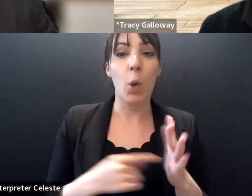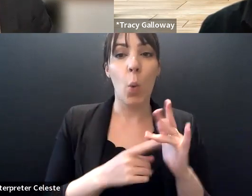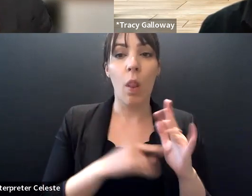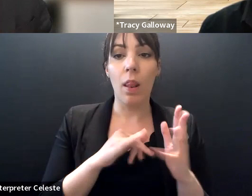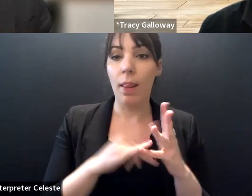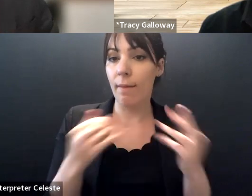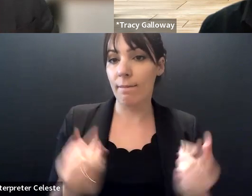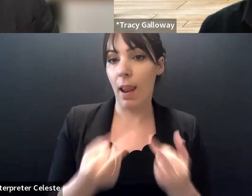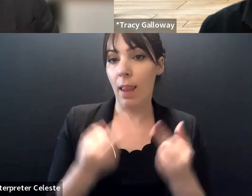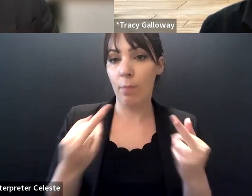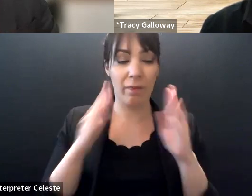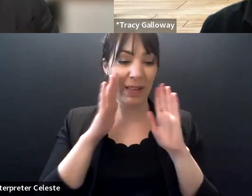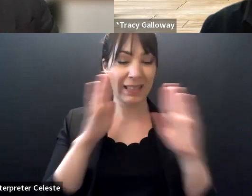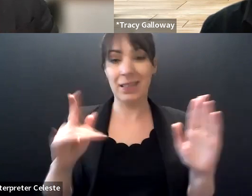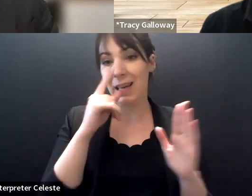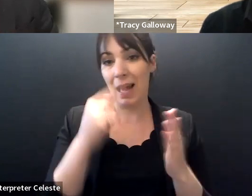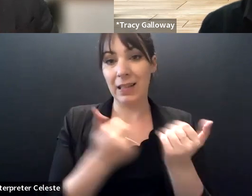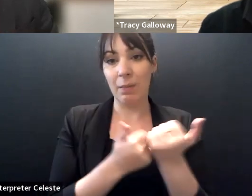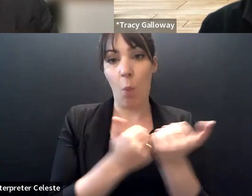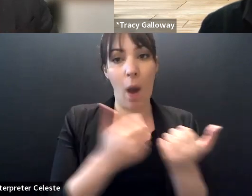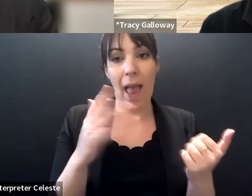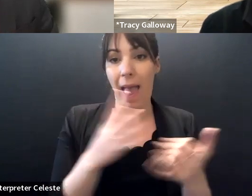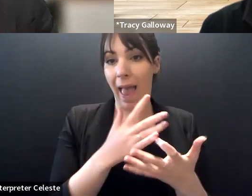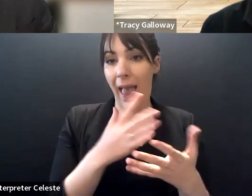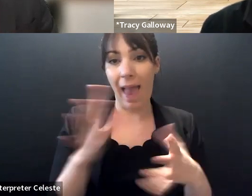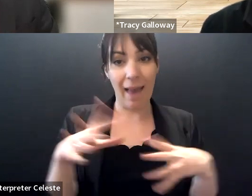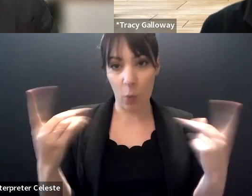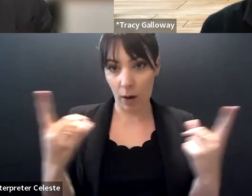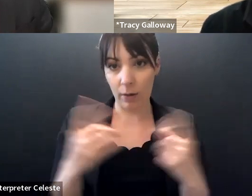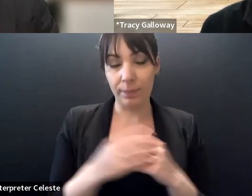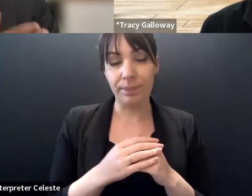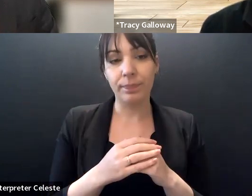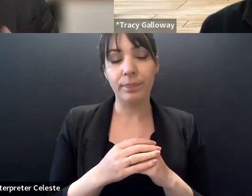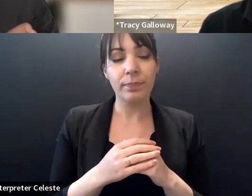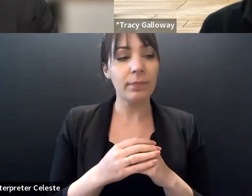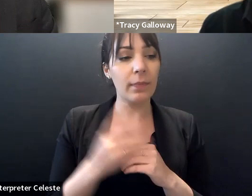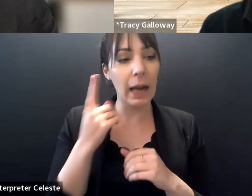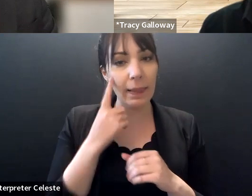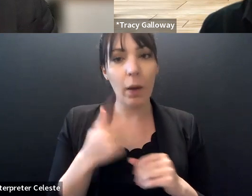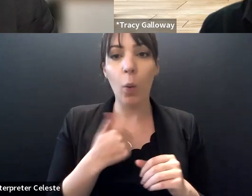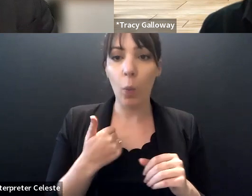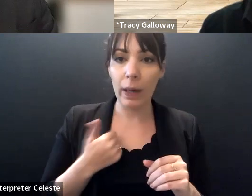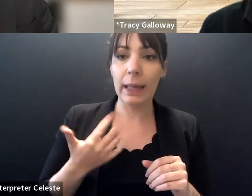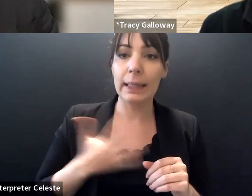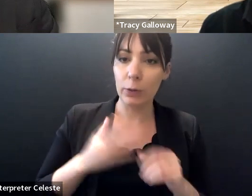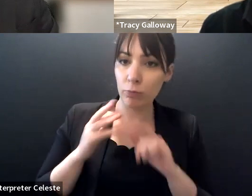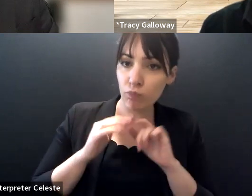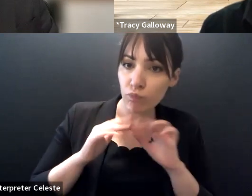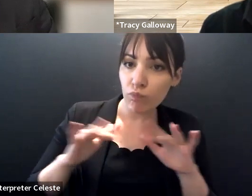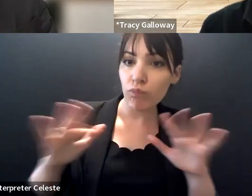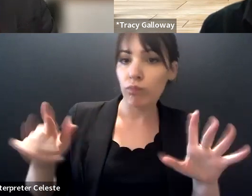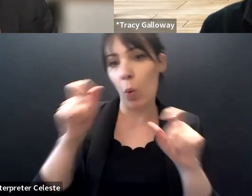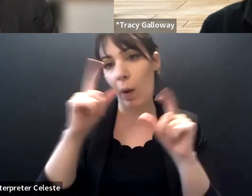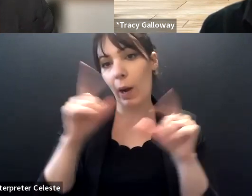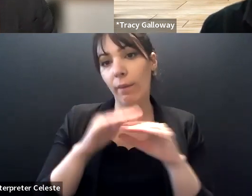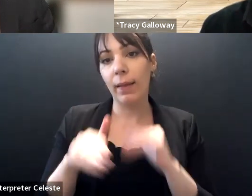for everybody. And I think it's part of all of our roles to make that awareness and education come to life. So that's a really good